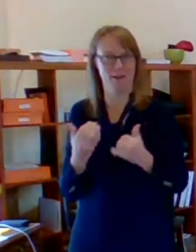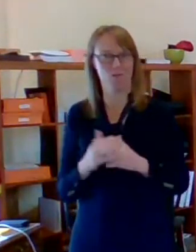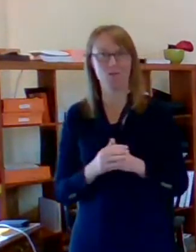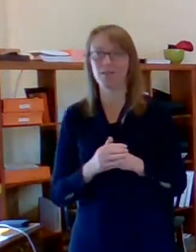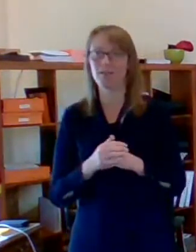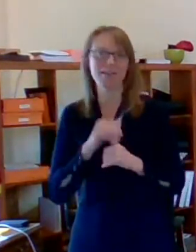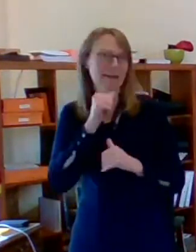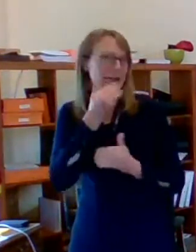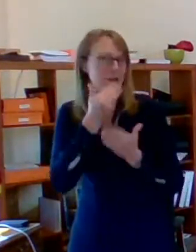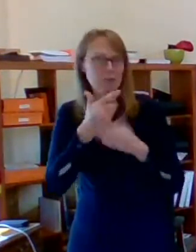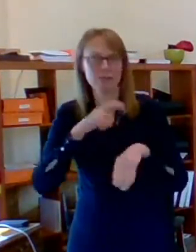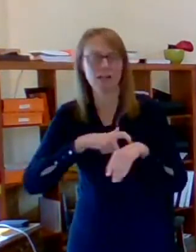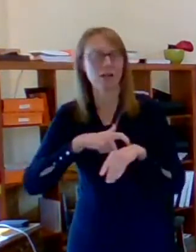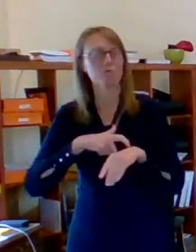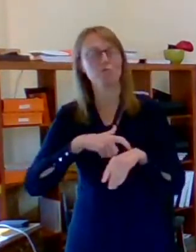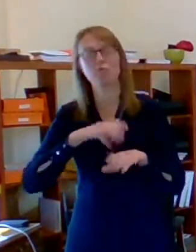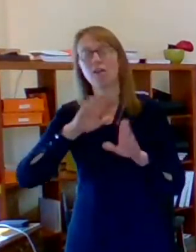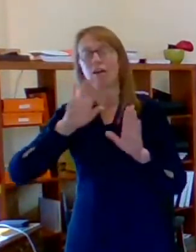not the time